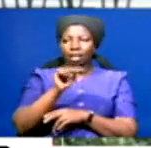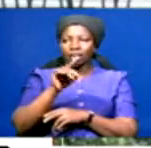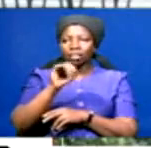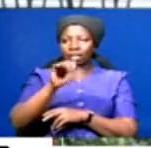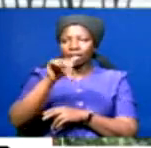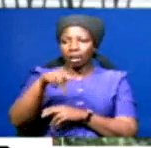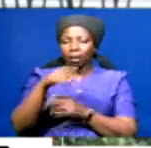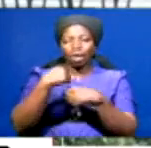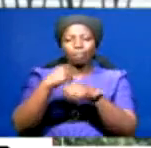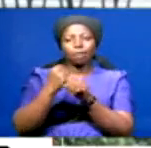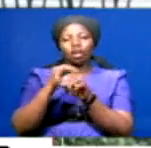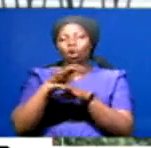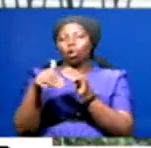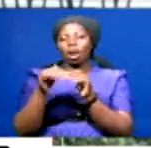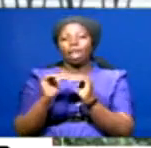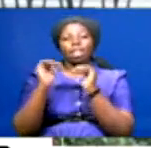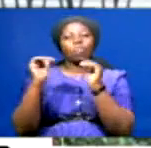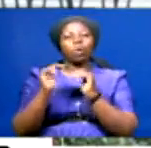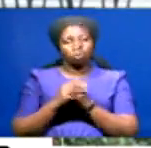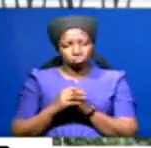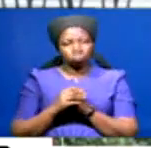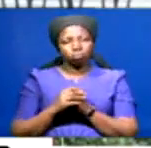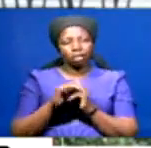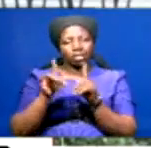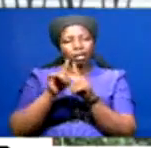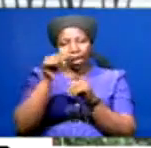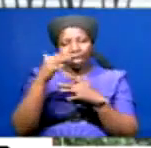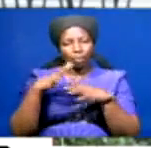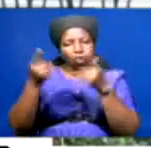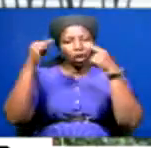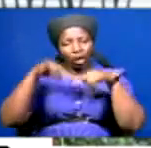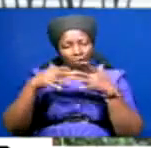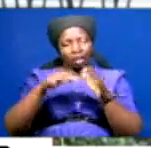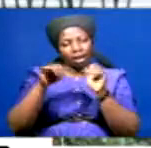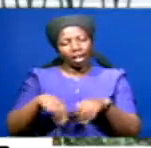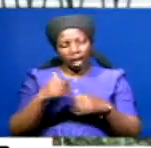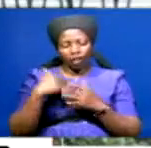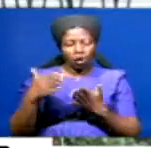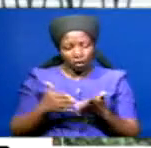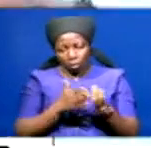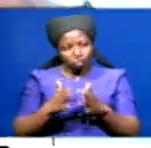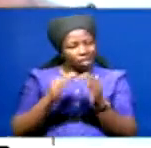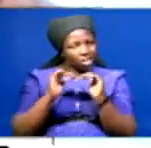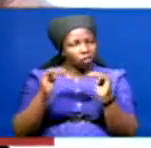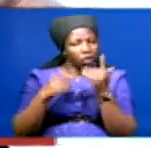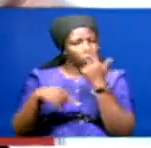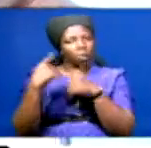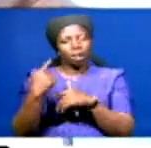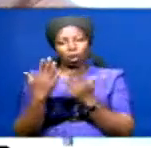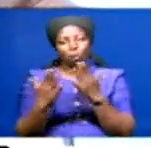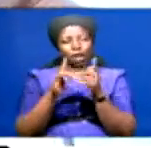even poor golfers can come here today and they have an equal chance of winning compared to a very good golfer. There